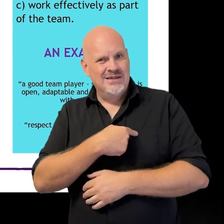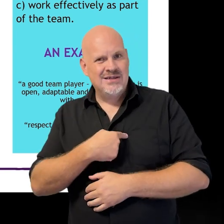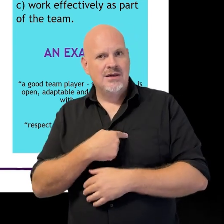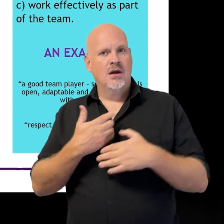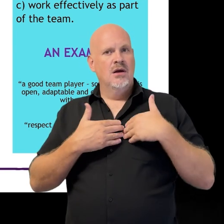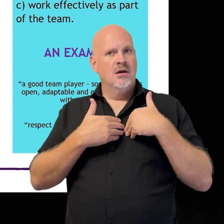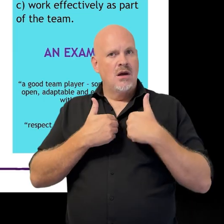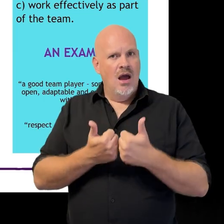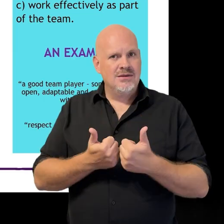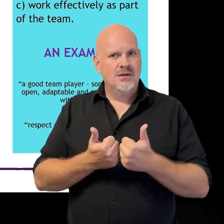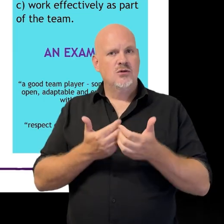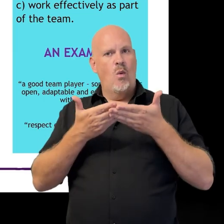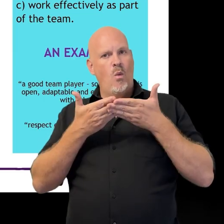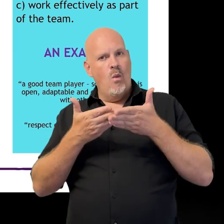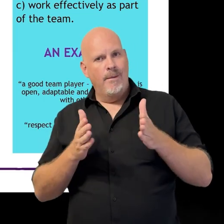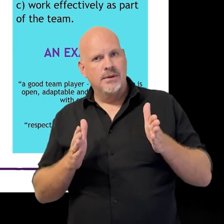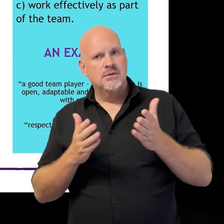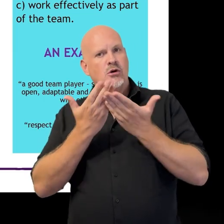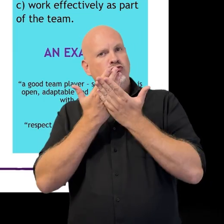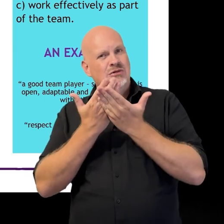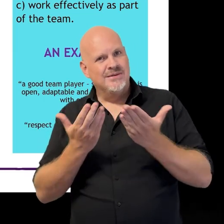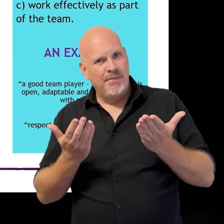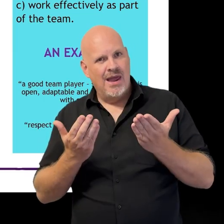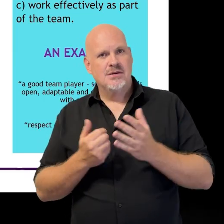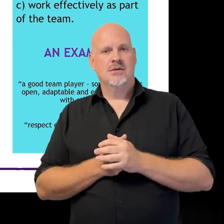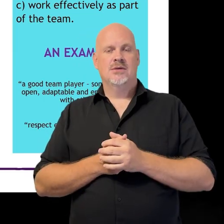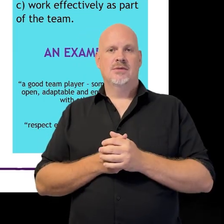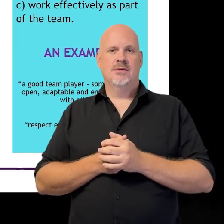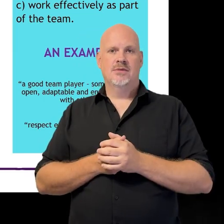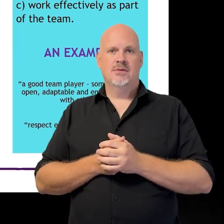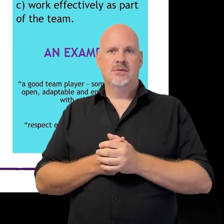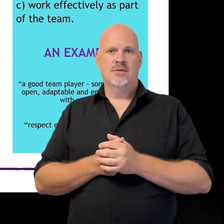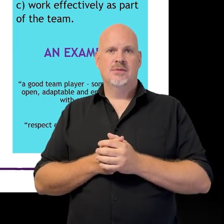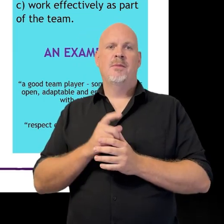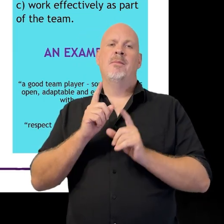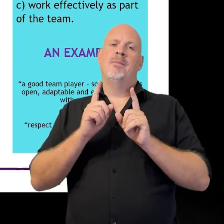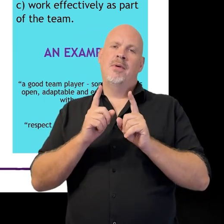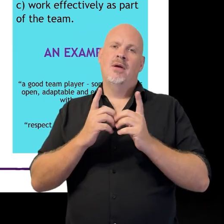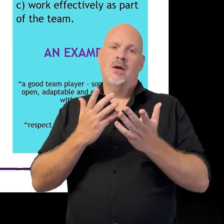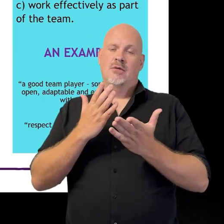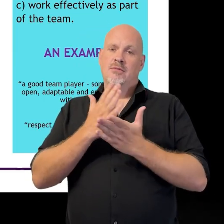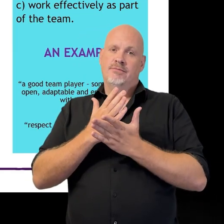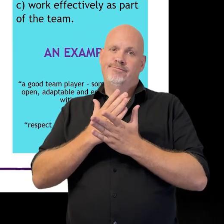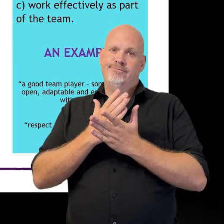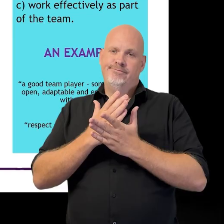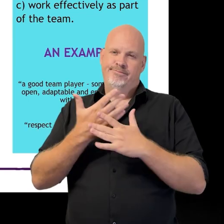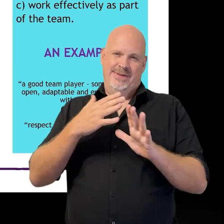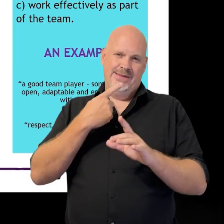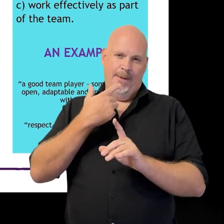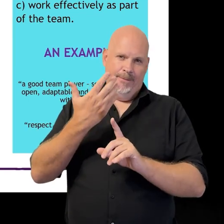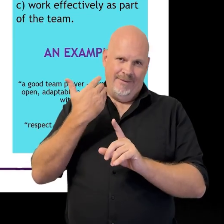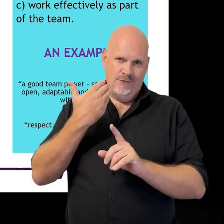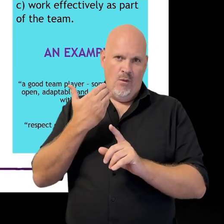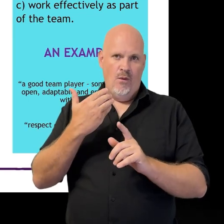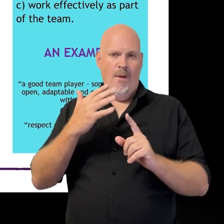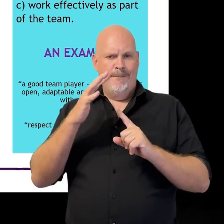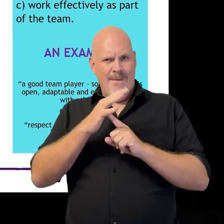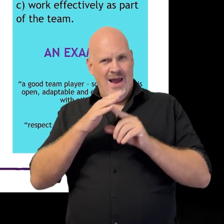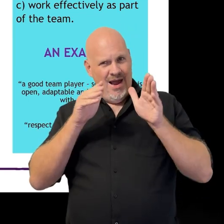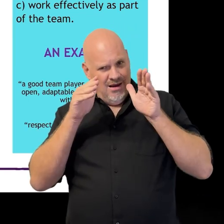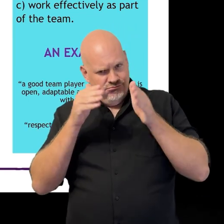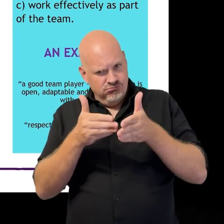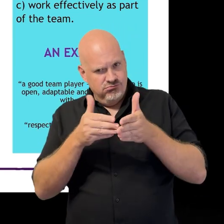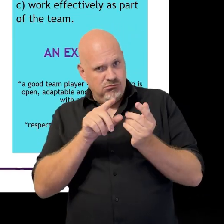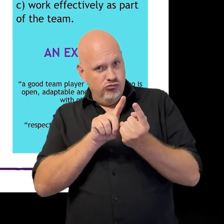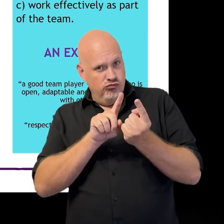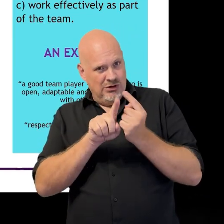problem. It would have been a problem if you hadn't done something about it, if you hadn't clarified it, if you hadn't addressed it. So think